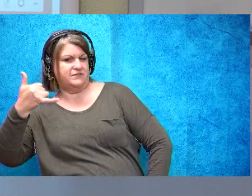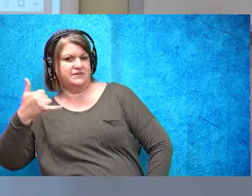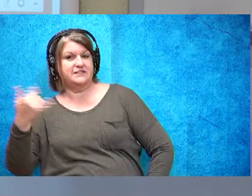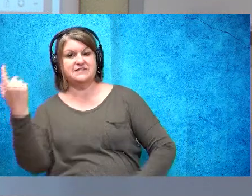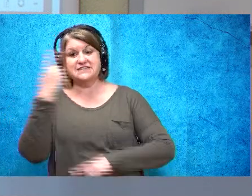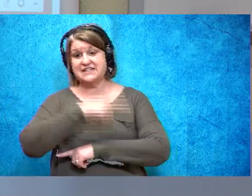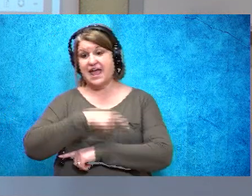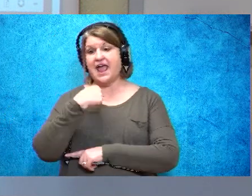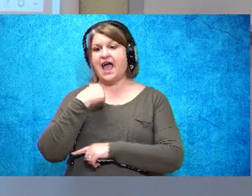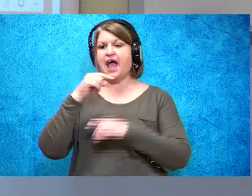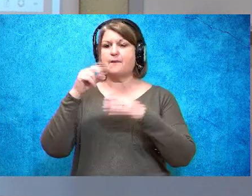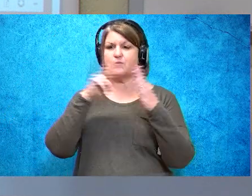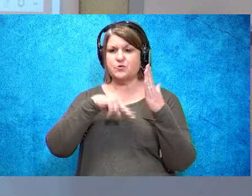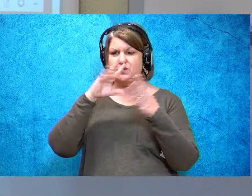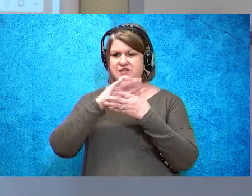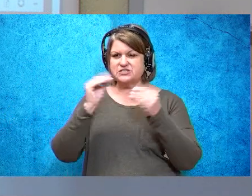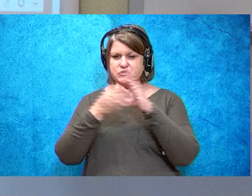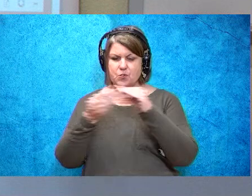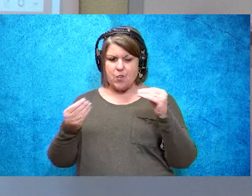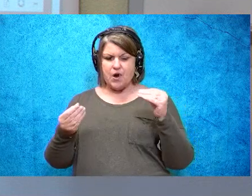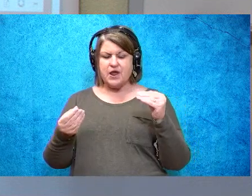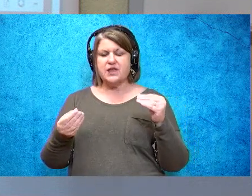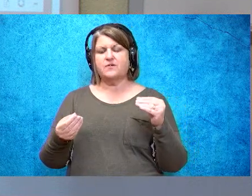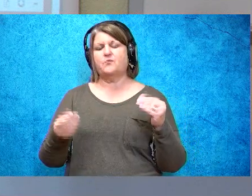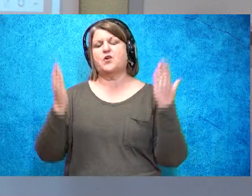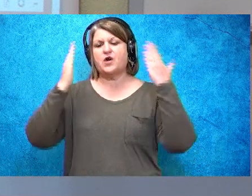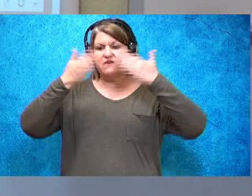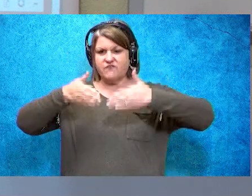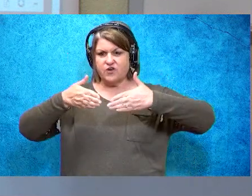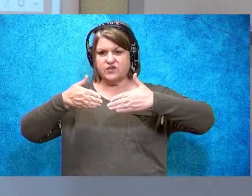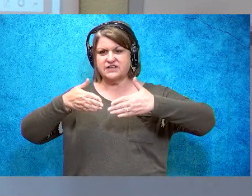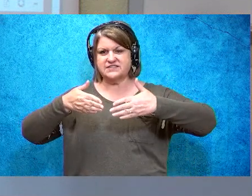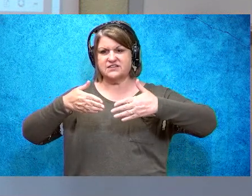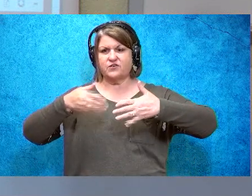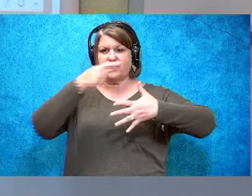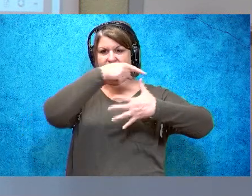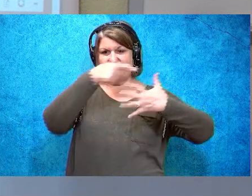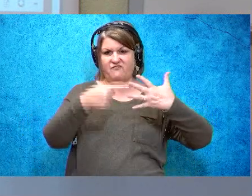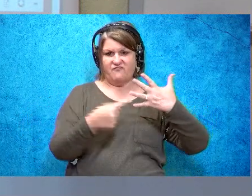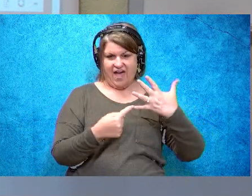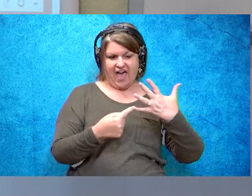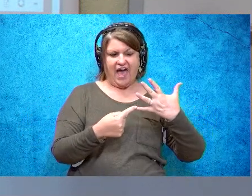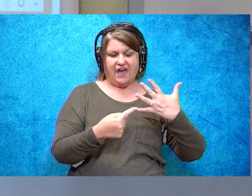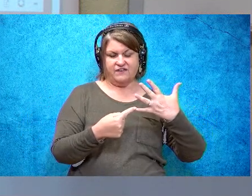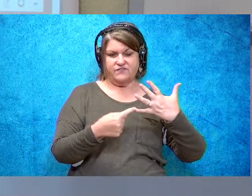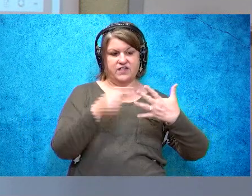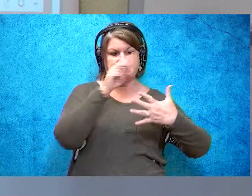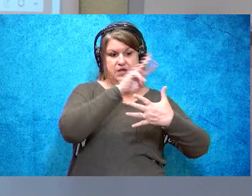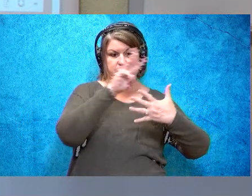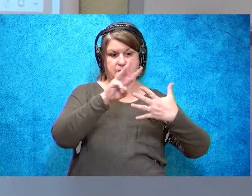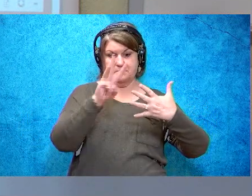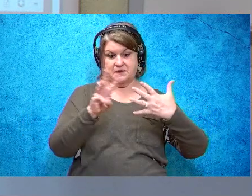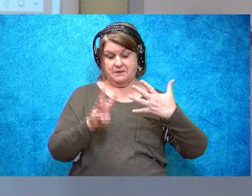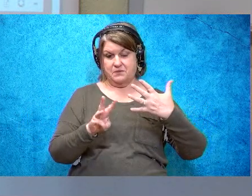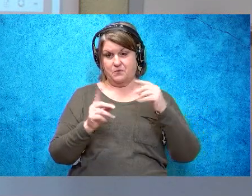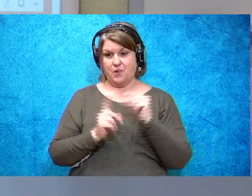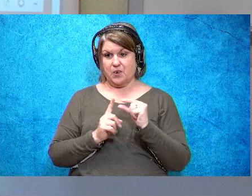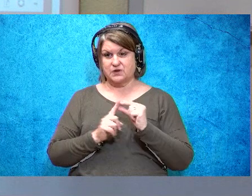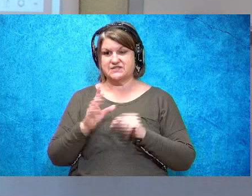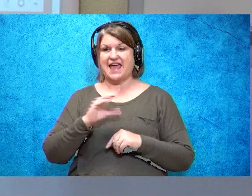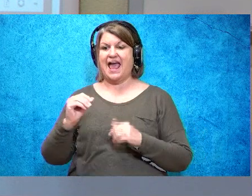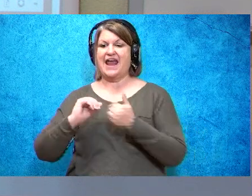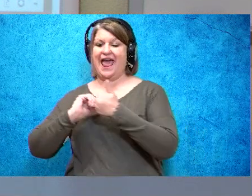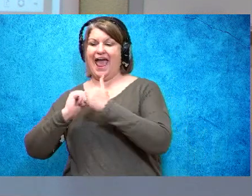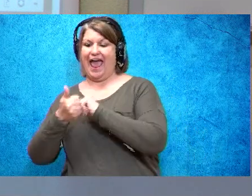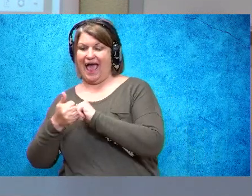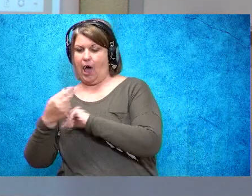text and we're going to focus on these 5 W's and how question words of our text. Let's look at our